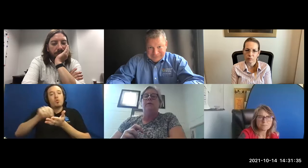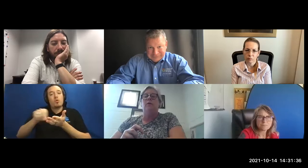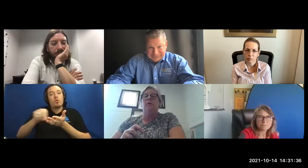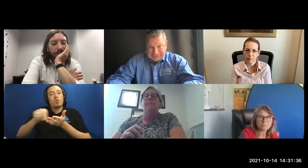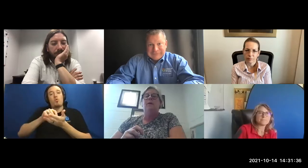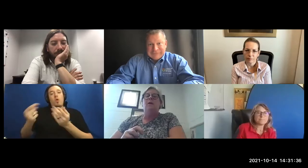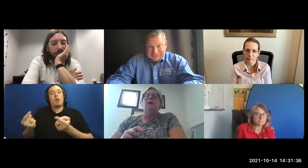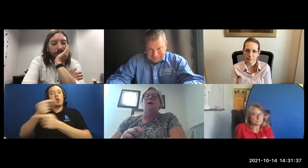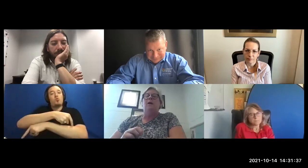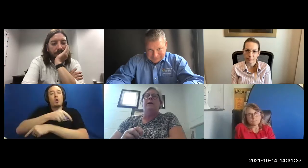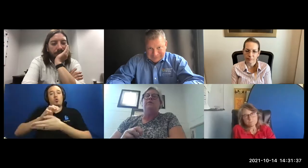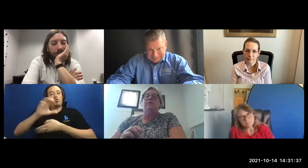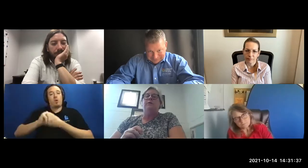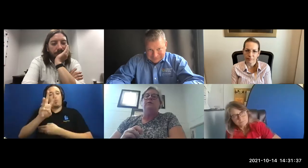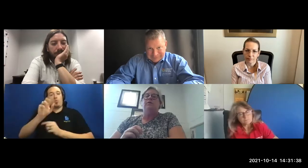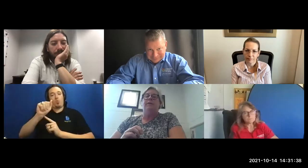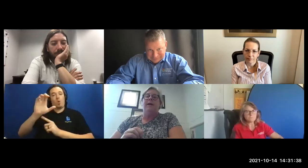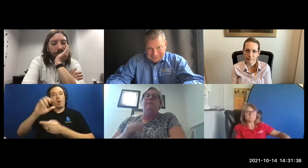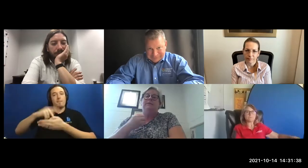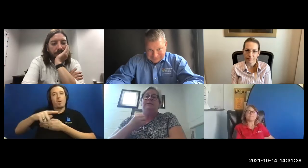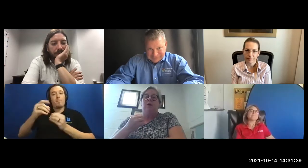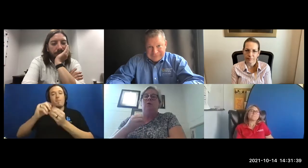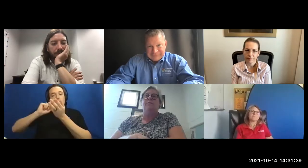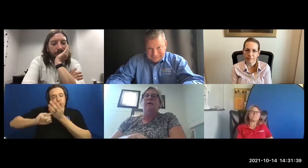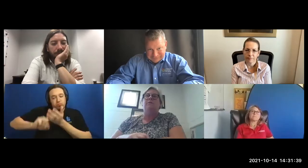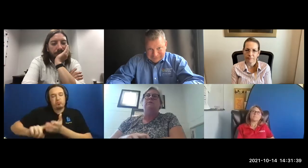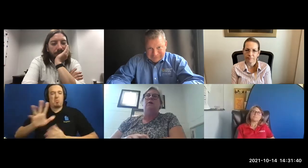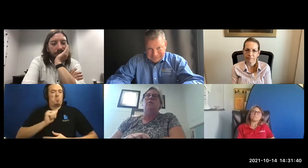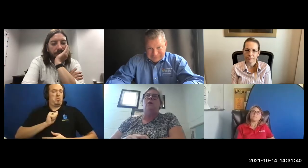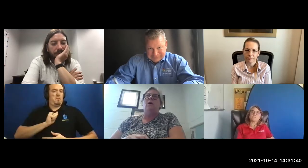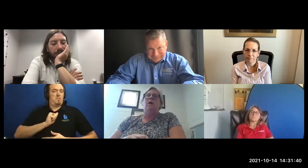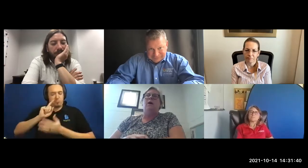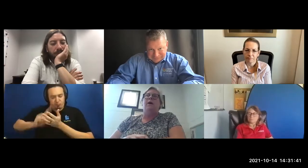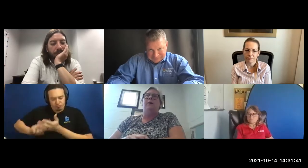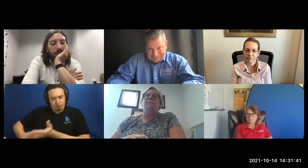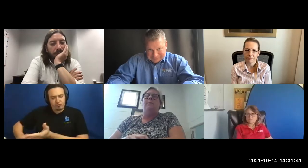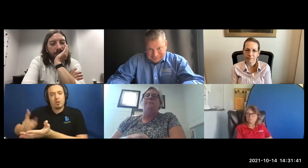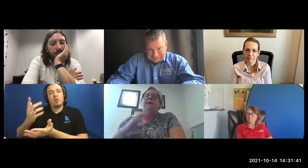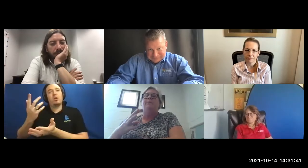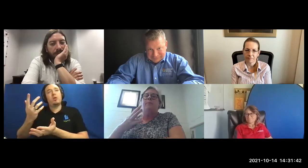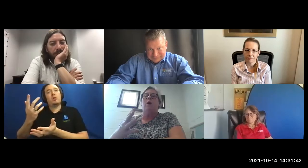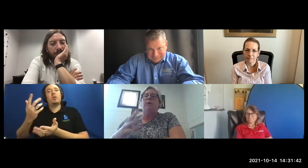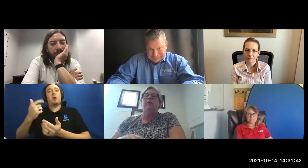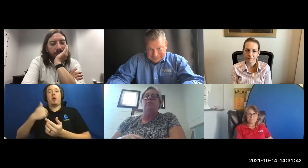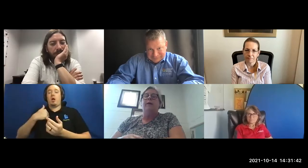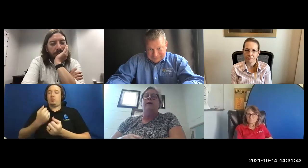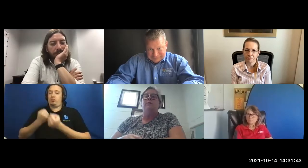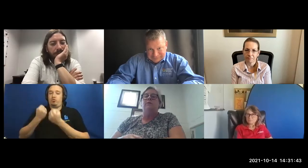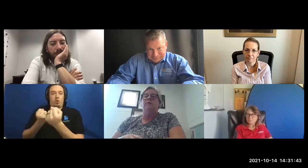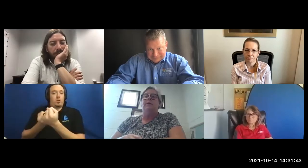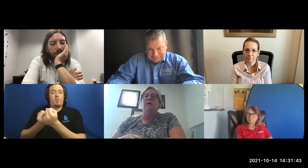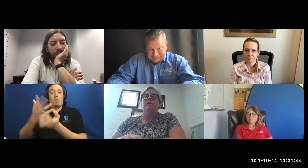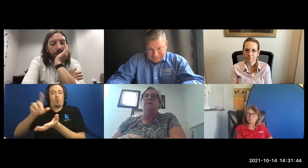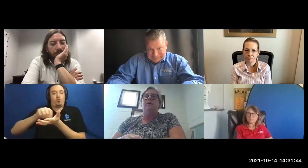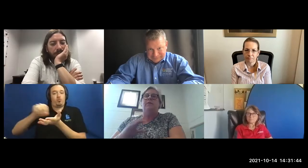curriculum here, and doing research on that myself. And so I'm a big proponent of writing